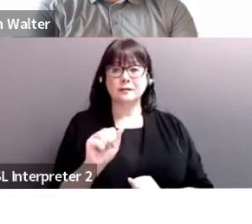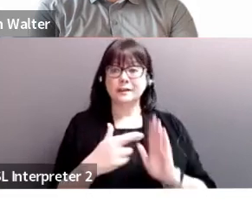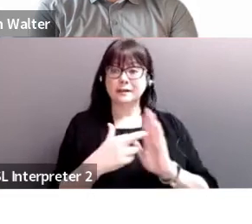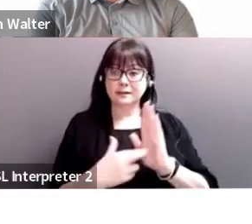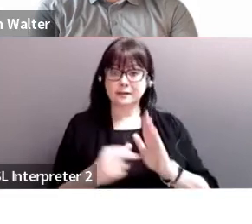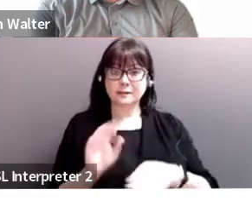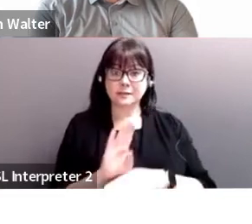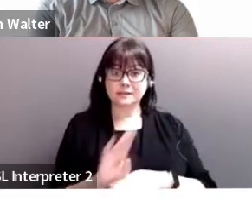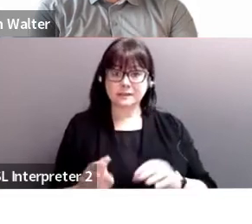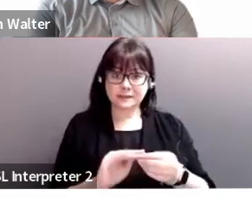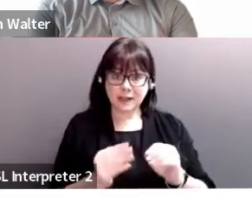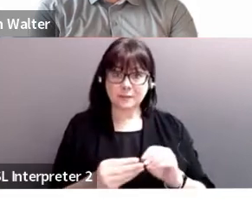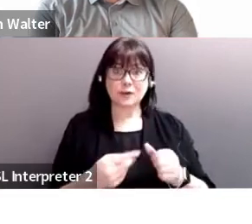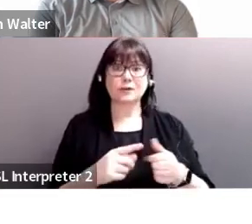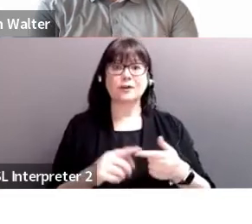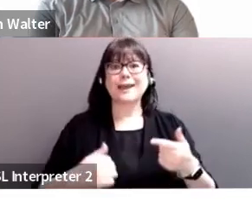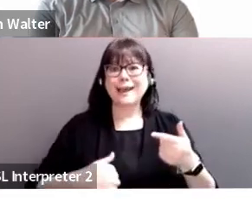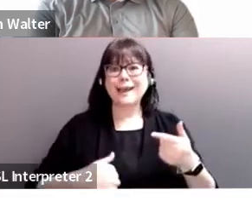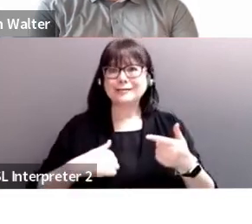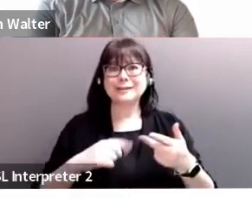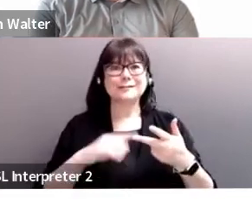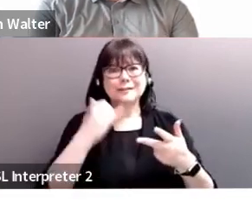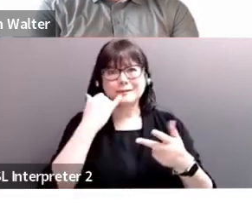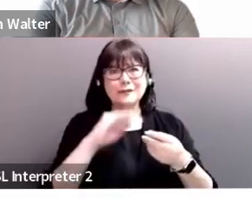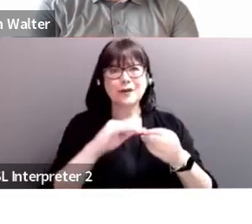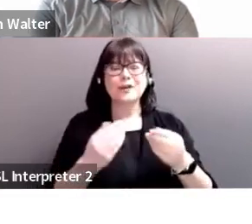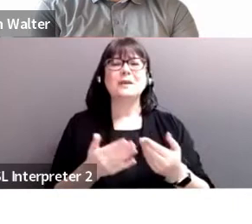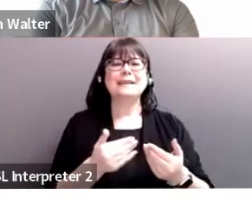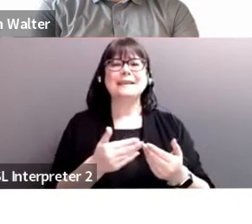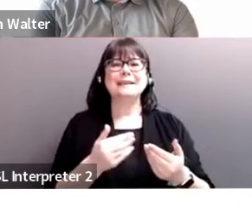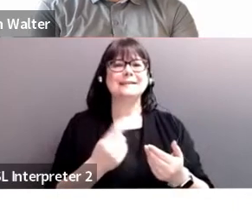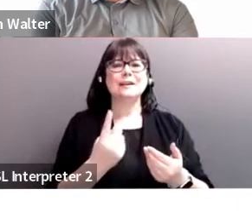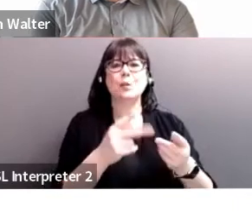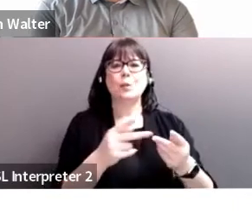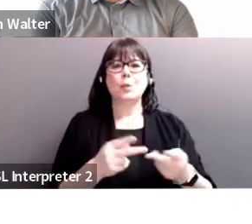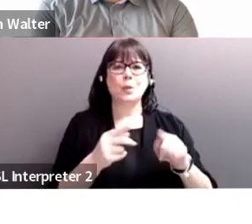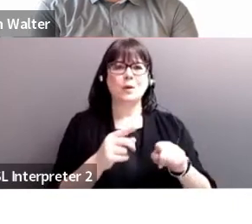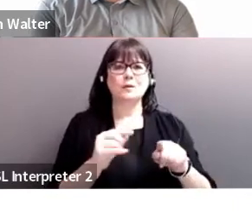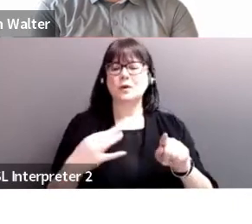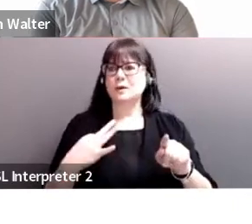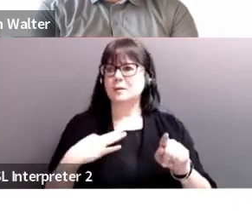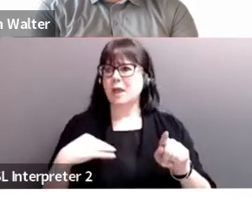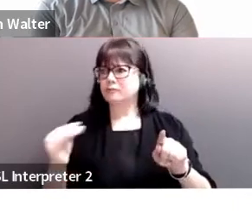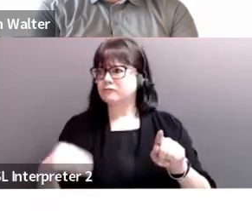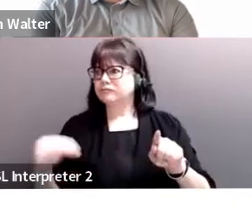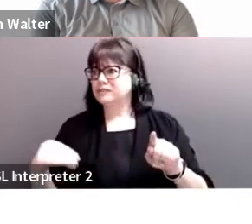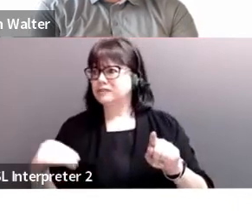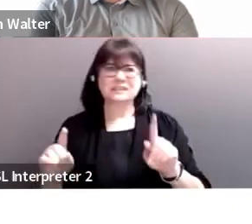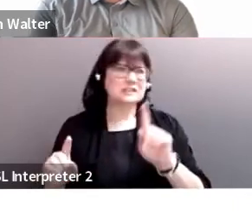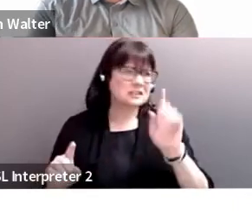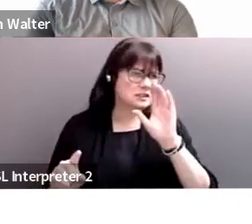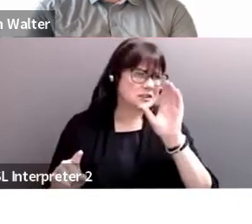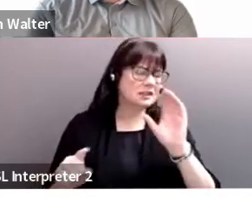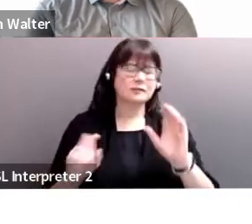basic company things like your company address, phone number, just very accessible, so that when your team or yourself, you know, you're applying